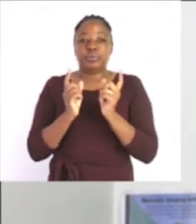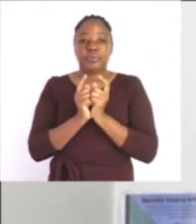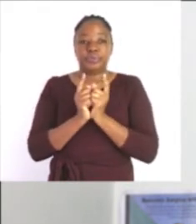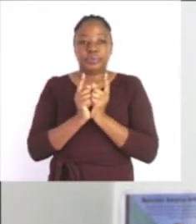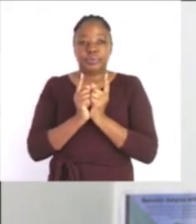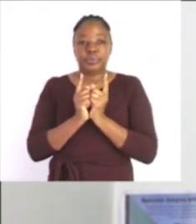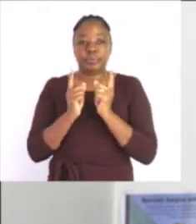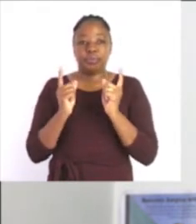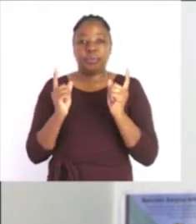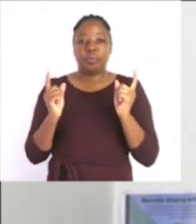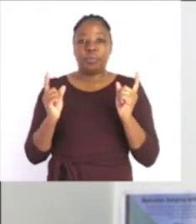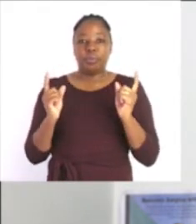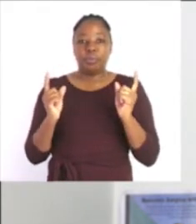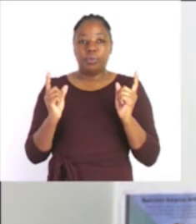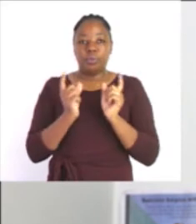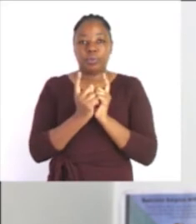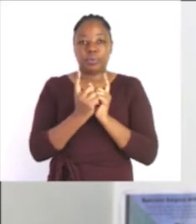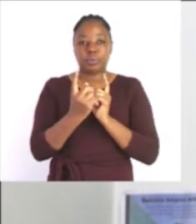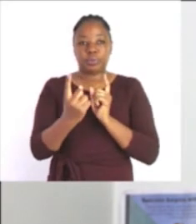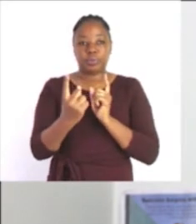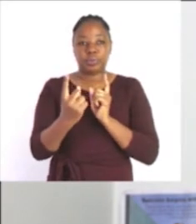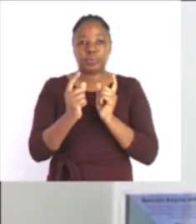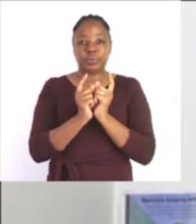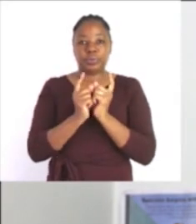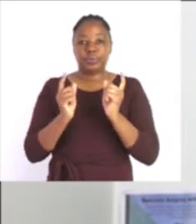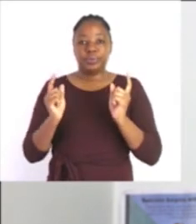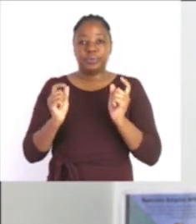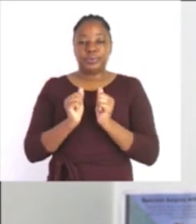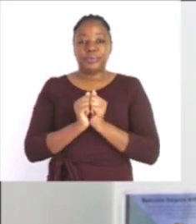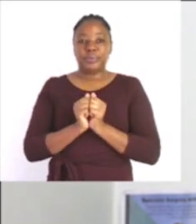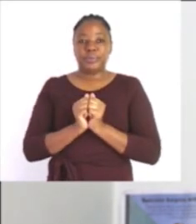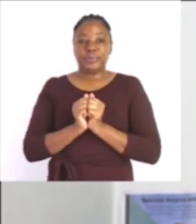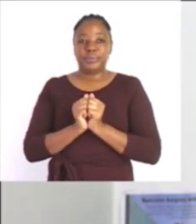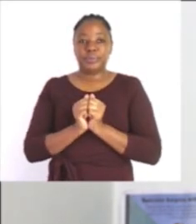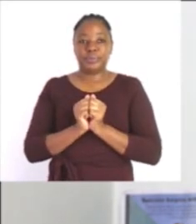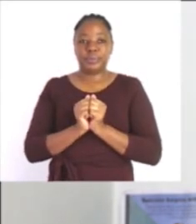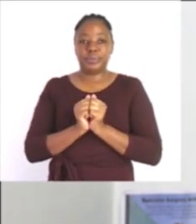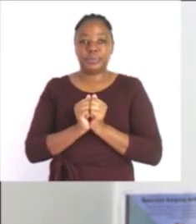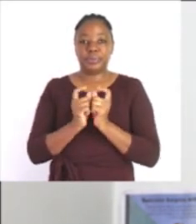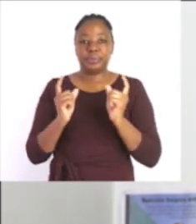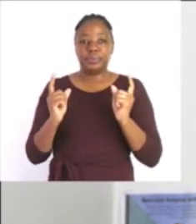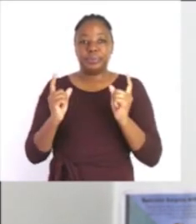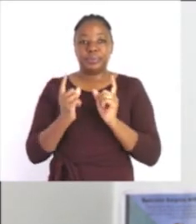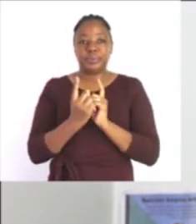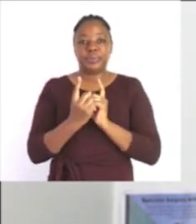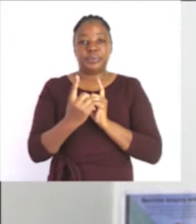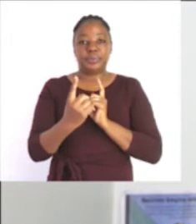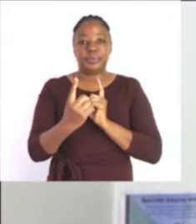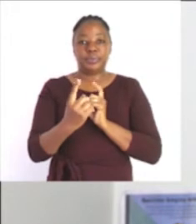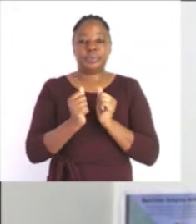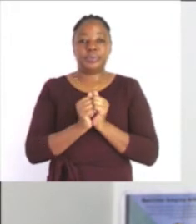protect yourself and everyone around you, you must check your social distancing. So make sure that you're not close enough to